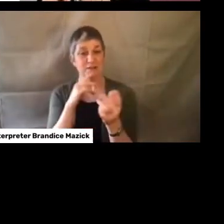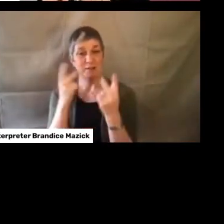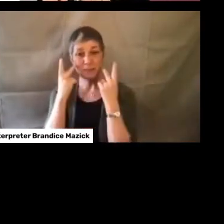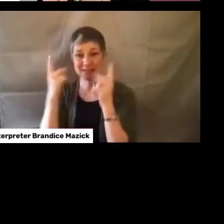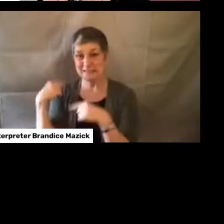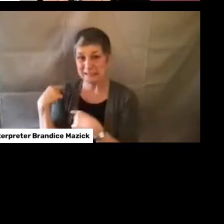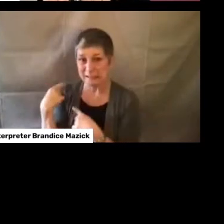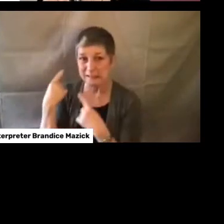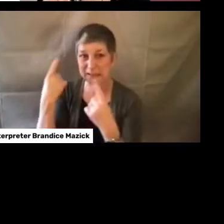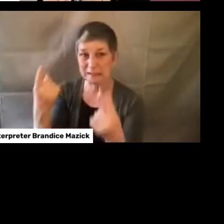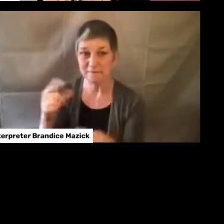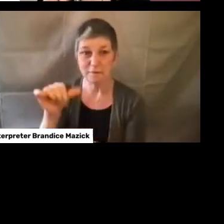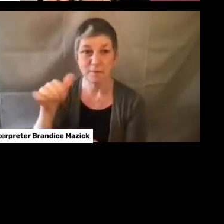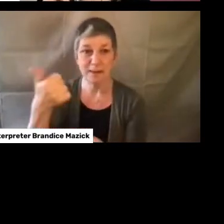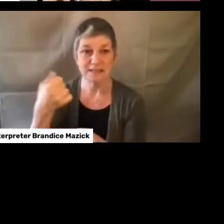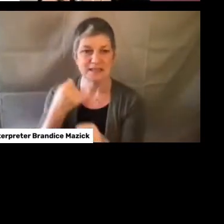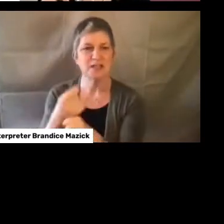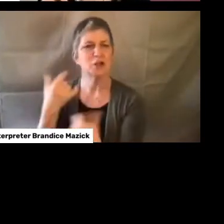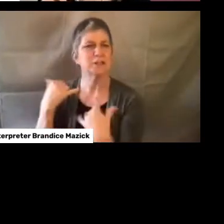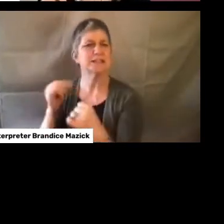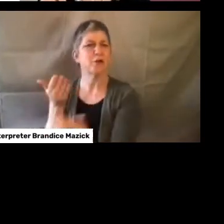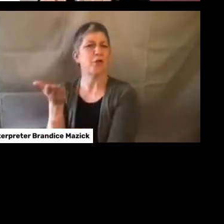for the past 10 years is still there.